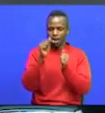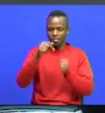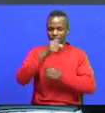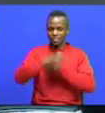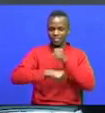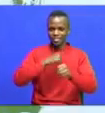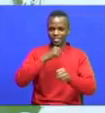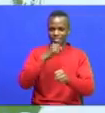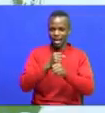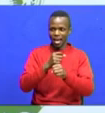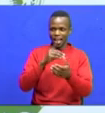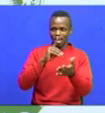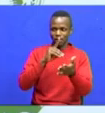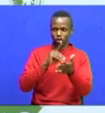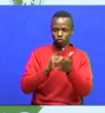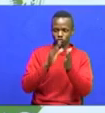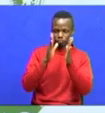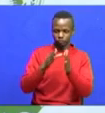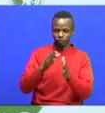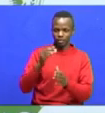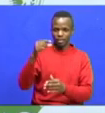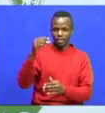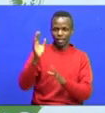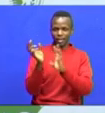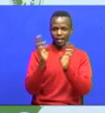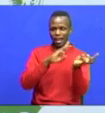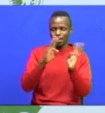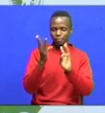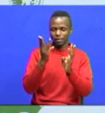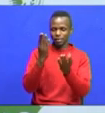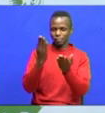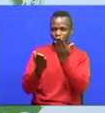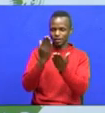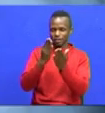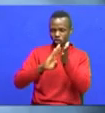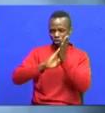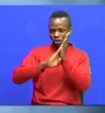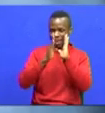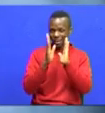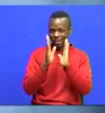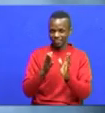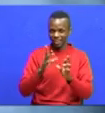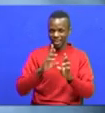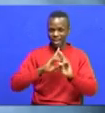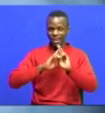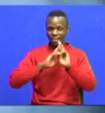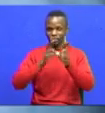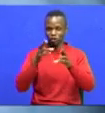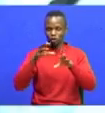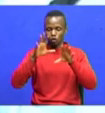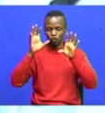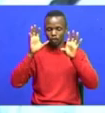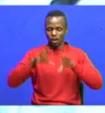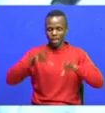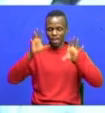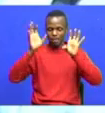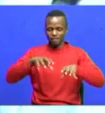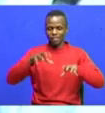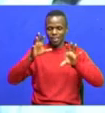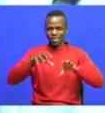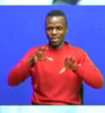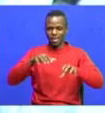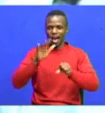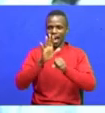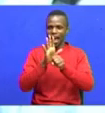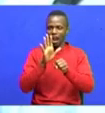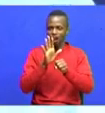Artan, IGAD Climate Prediction and Application Center Director, as a result of the heavy rainfall experience across most of the region from March to